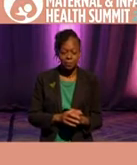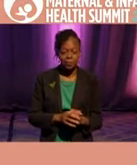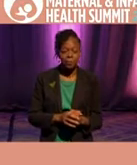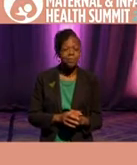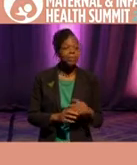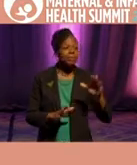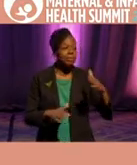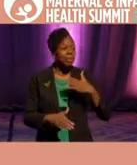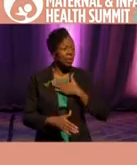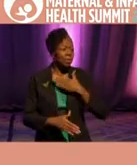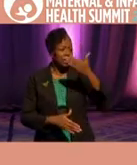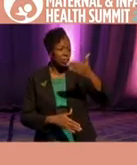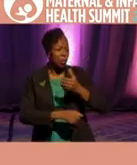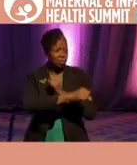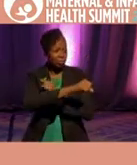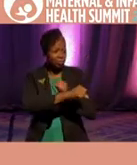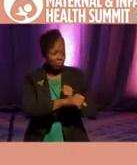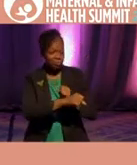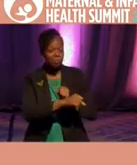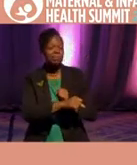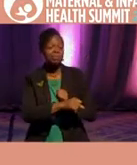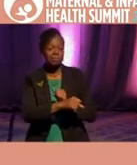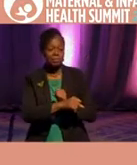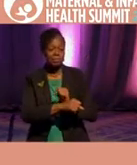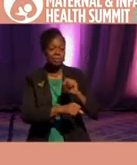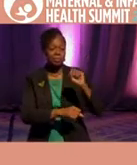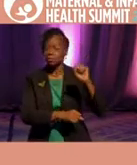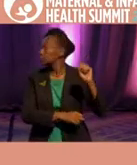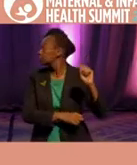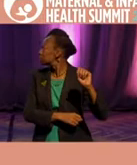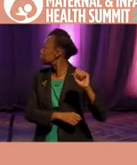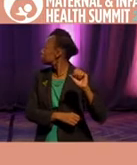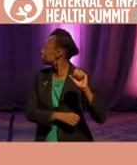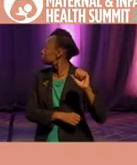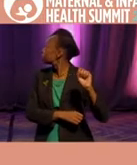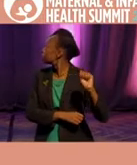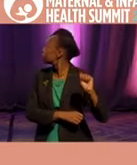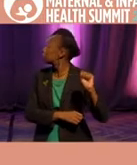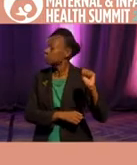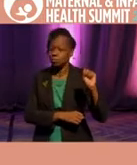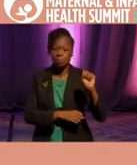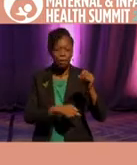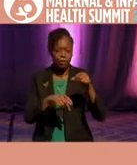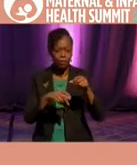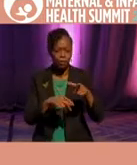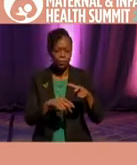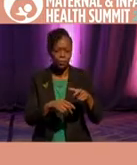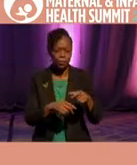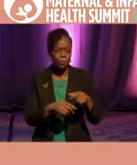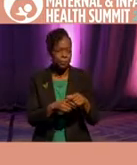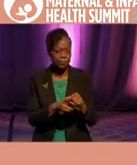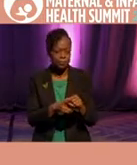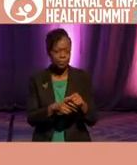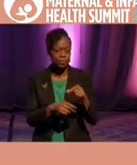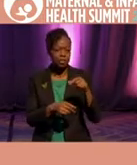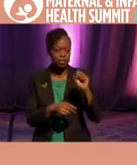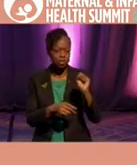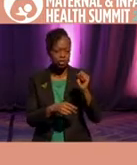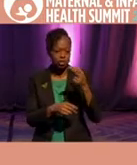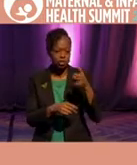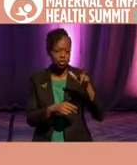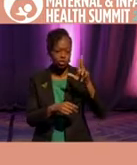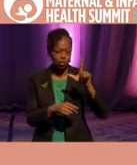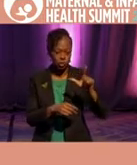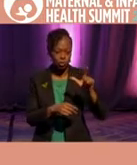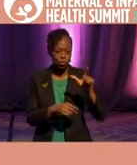Please welcome to the stage Panel 1, Maternal and Infant Health, where we've come from and where we're going.